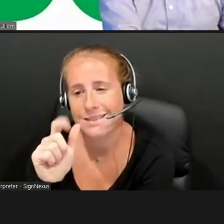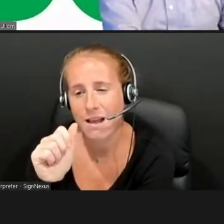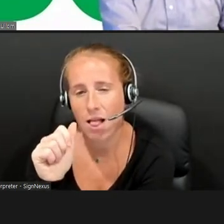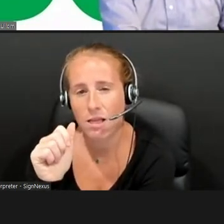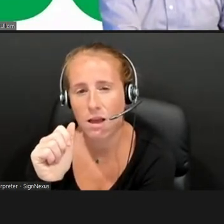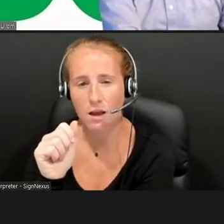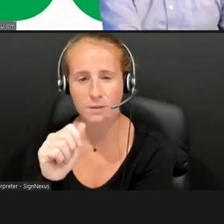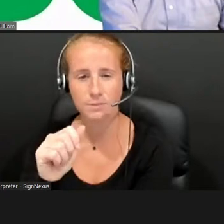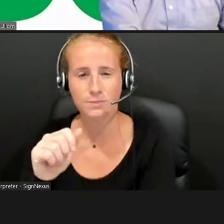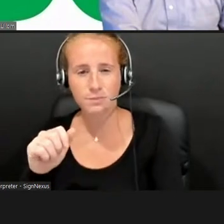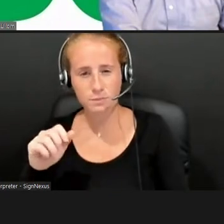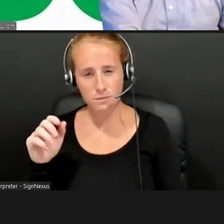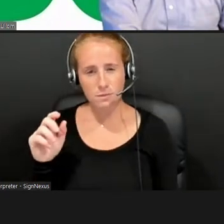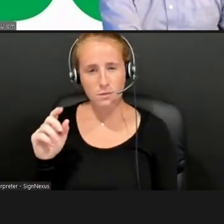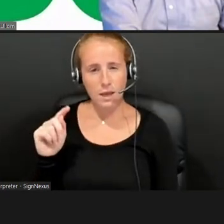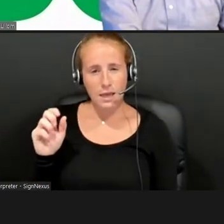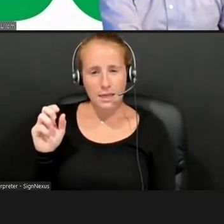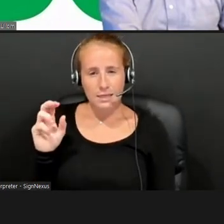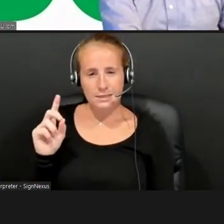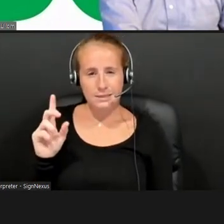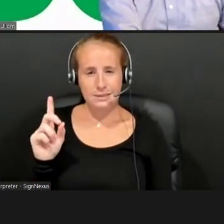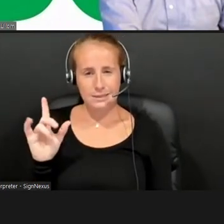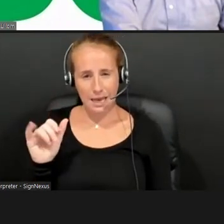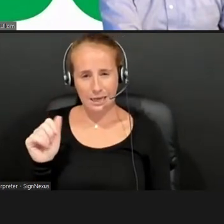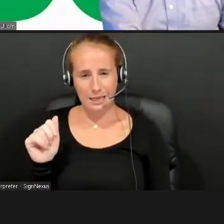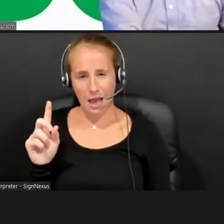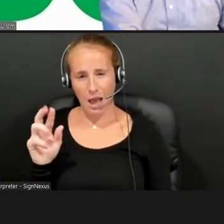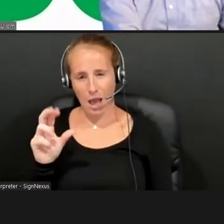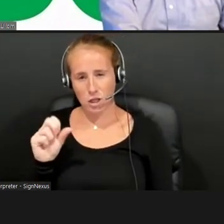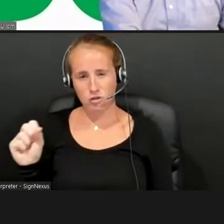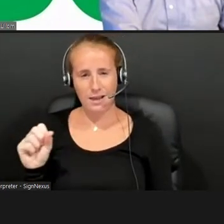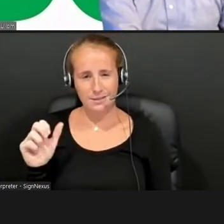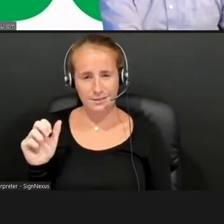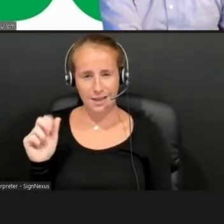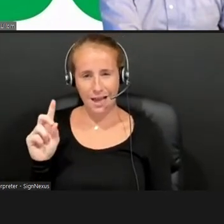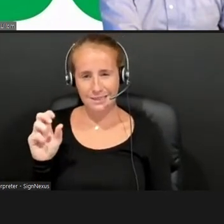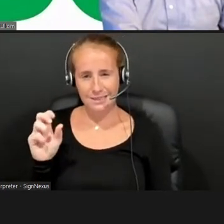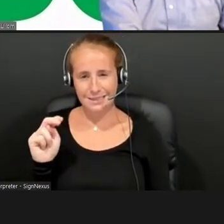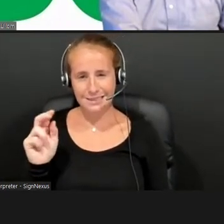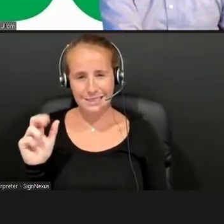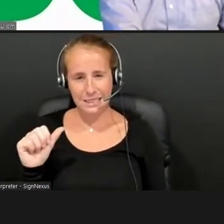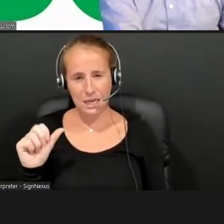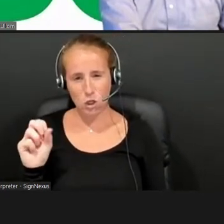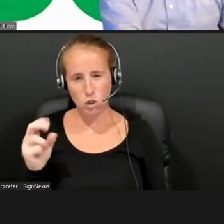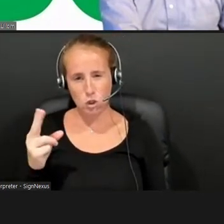Teddy Edris Adina shulimson